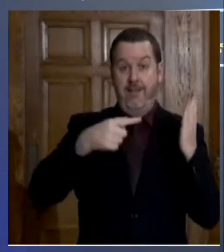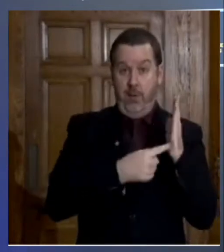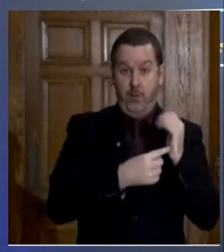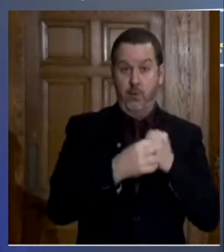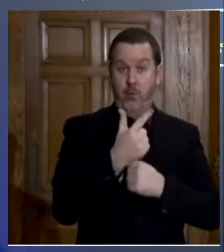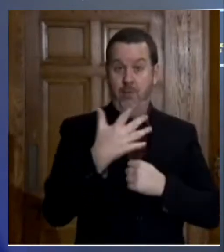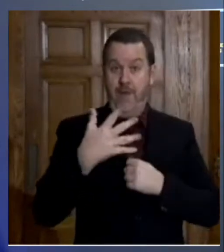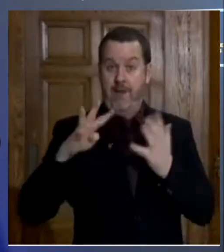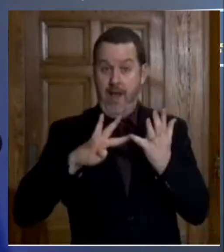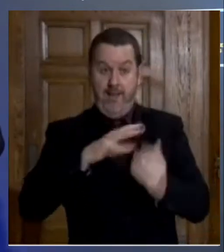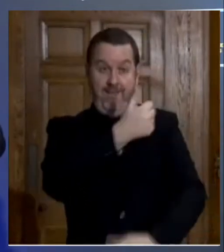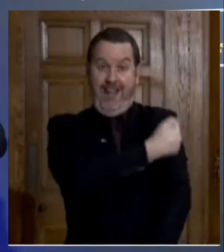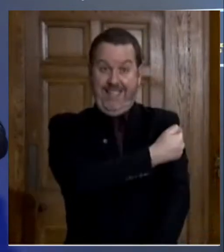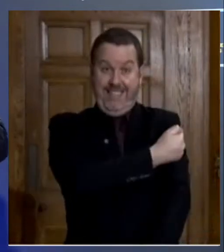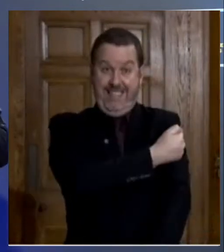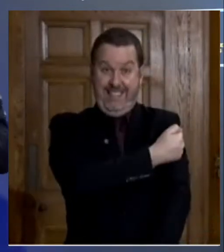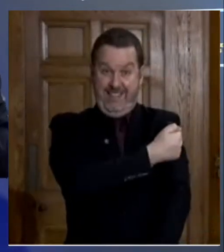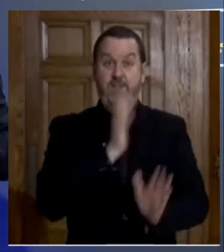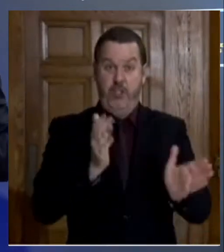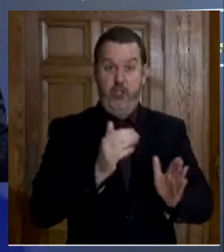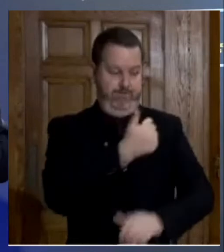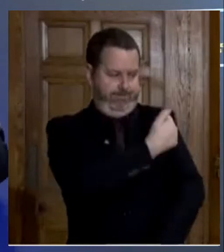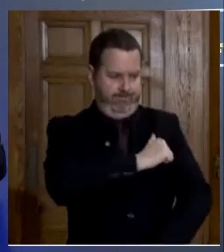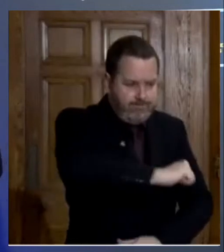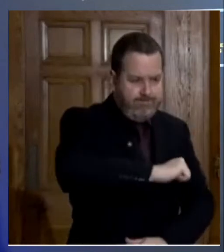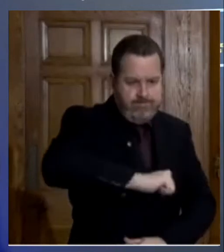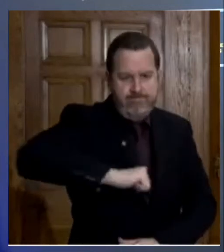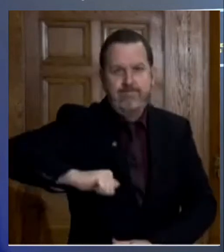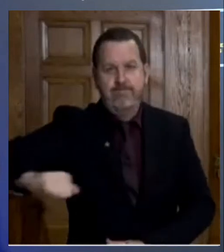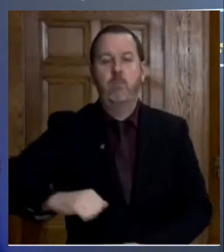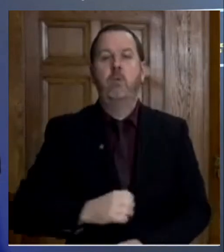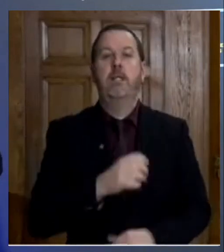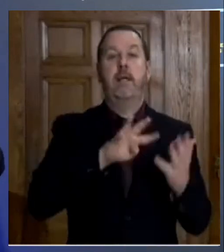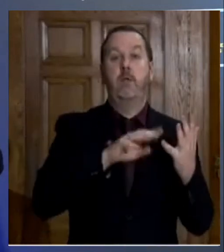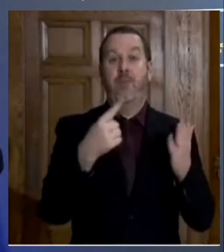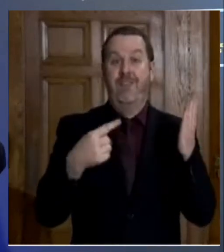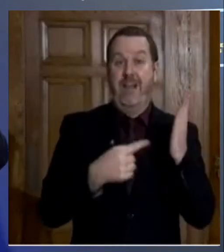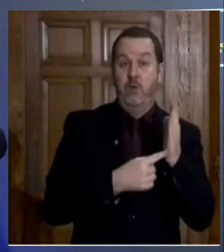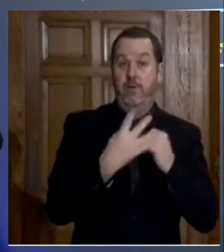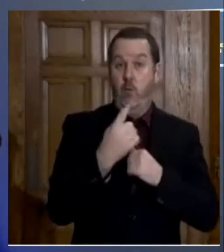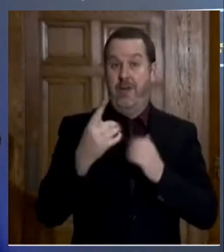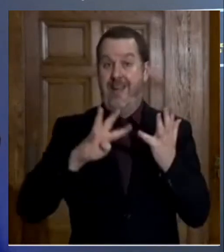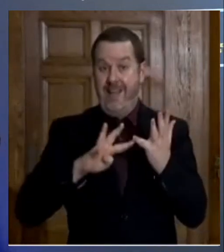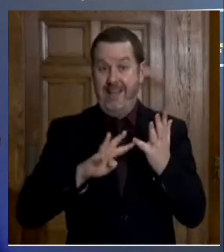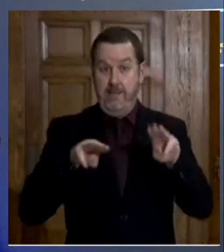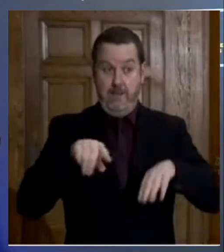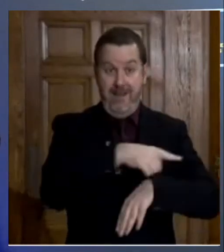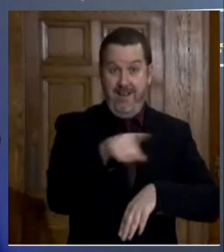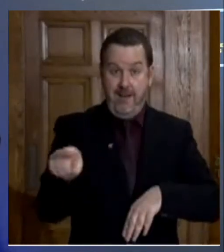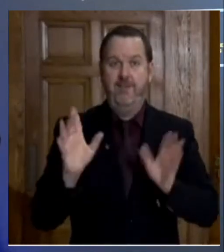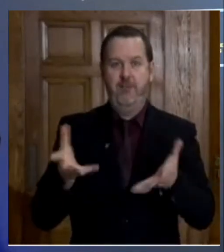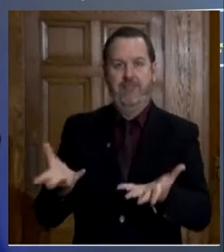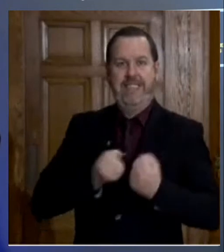109,259 doses had been administered, with 91,419 people having received their first dose.